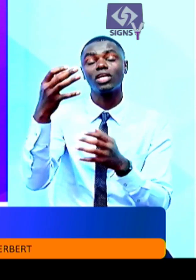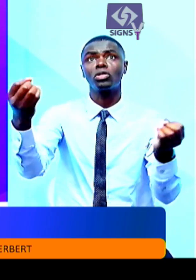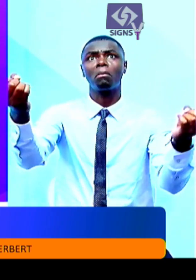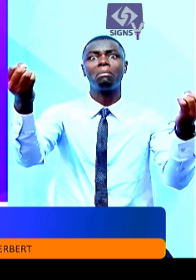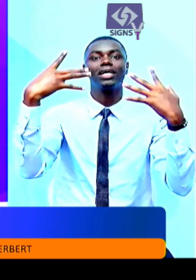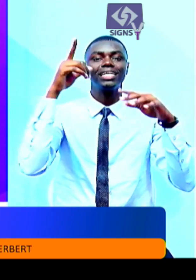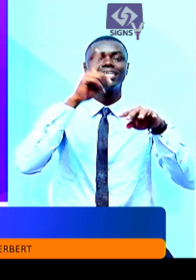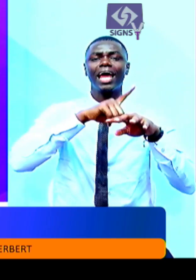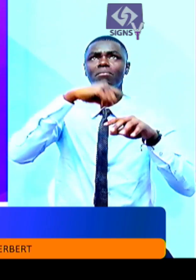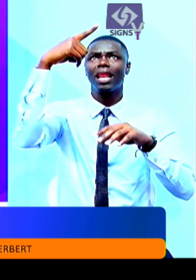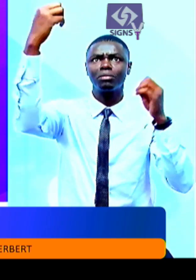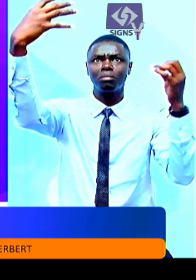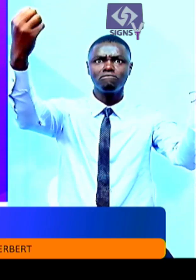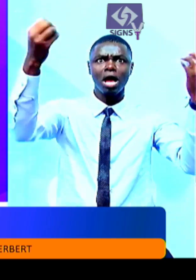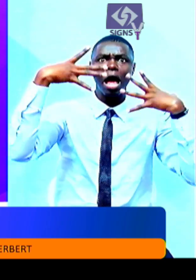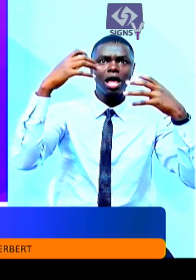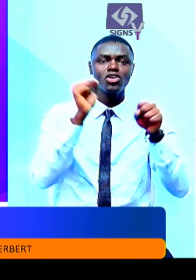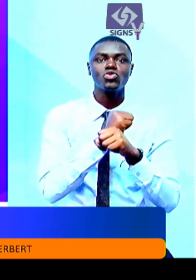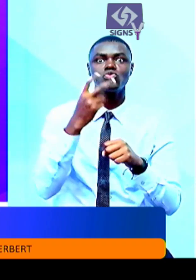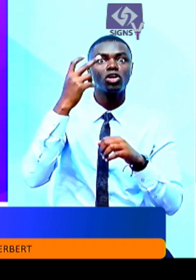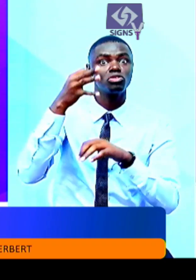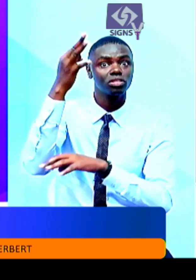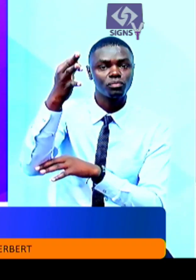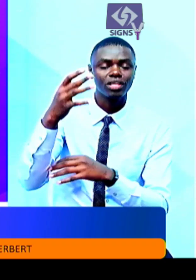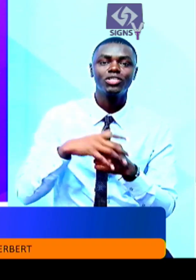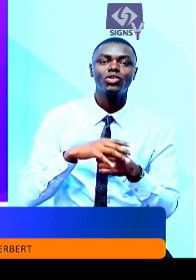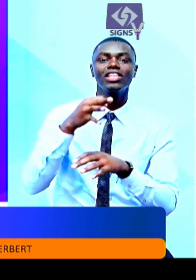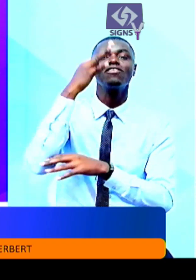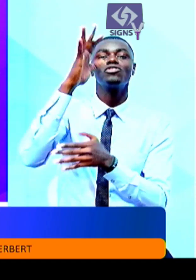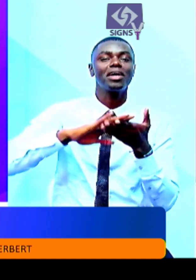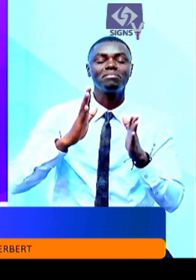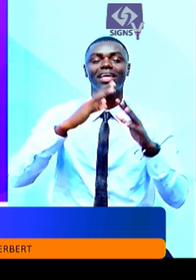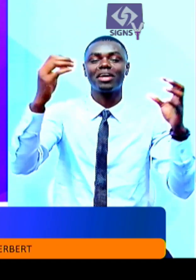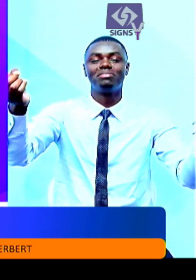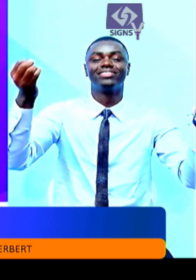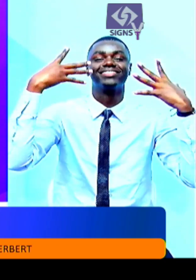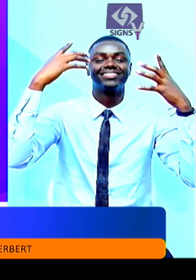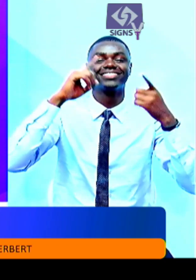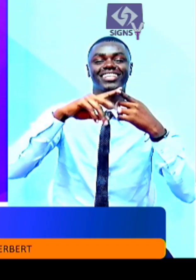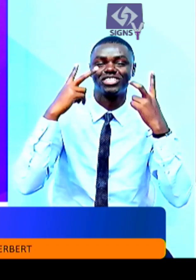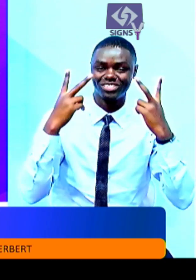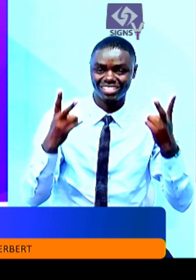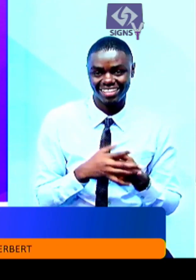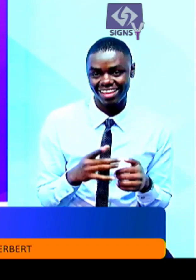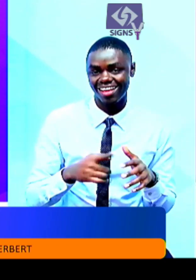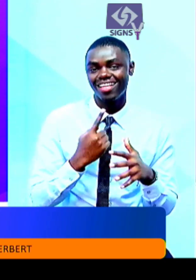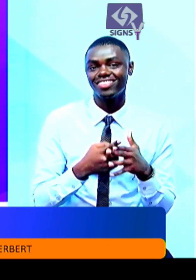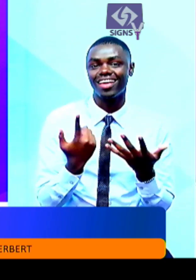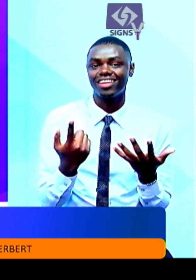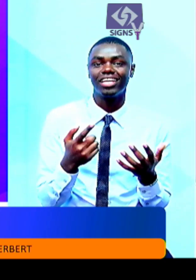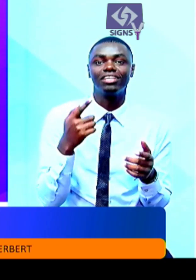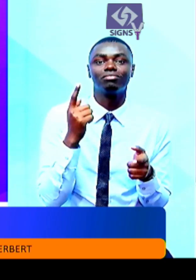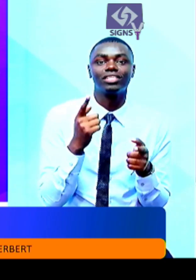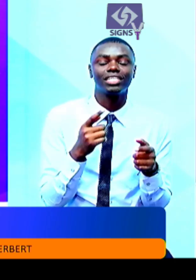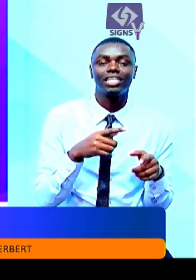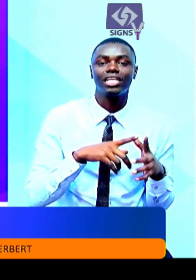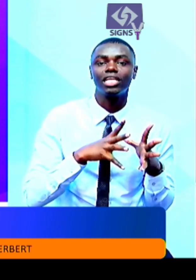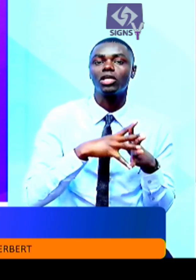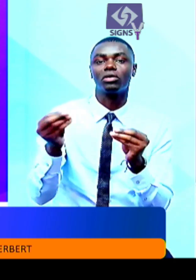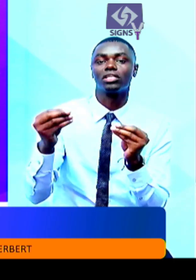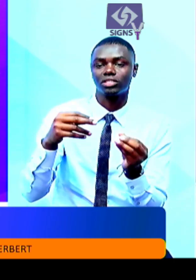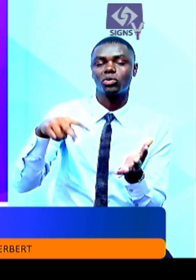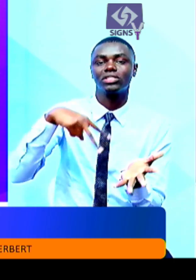when the lights are too bright, you can't see the future. Yeah. So his future became too bright for him to see. And then he ran for a little thing called standing next to